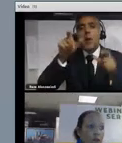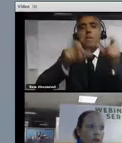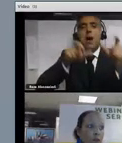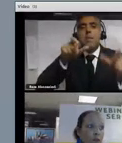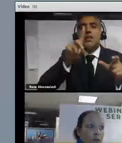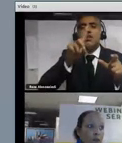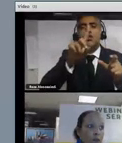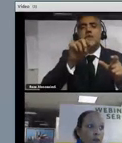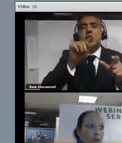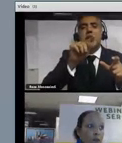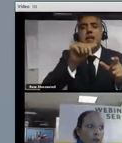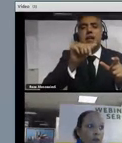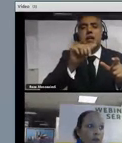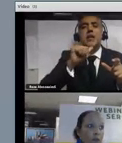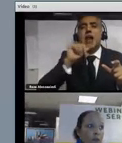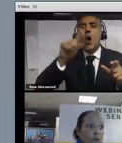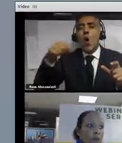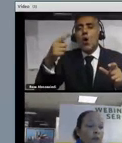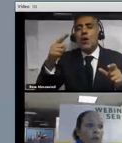anecdotal data from